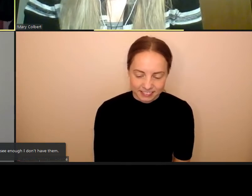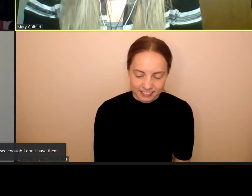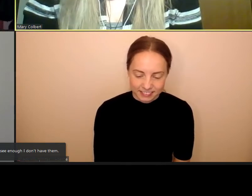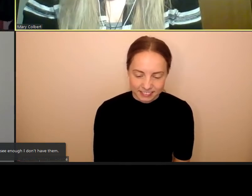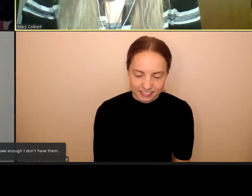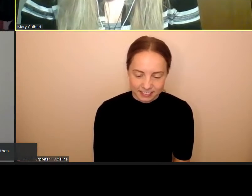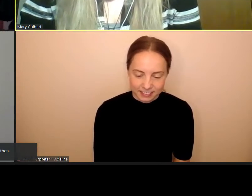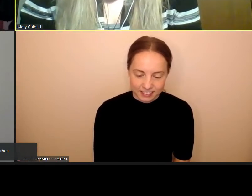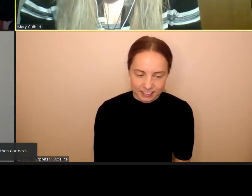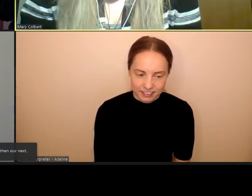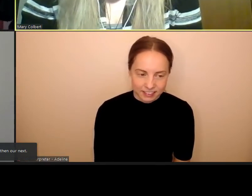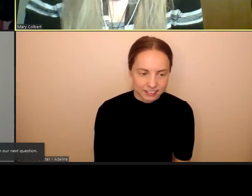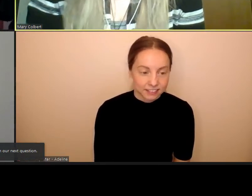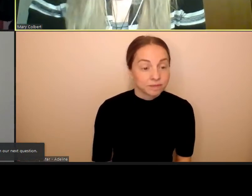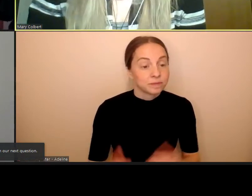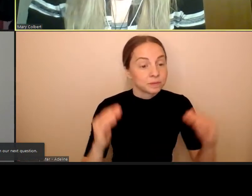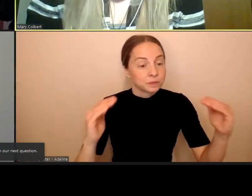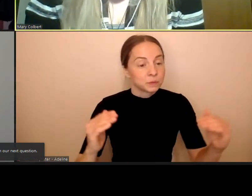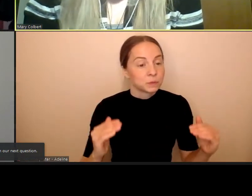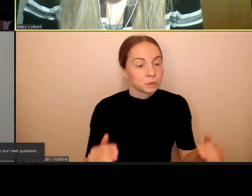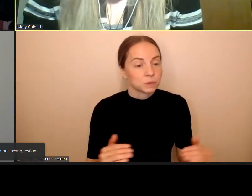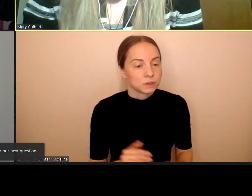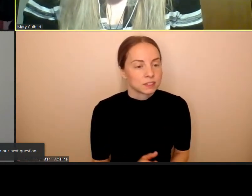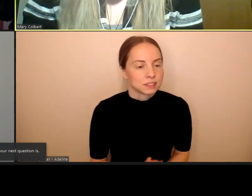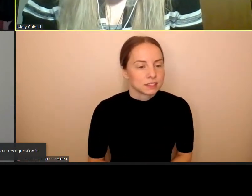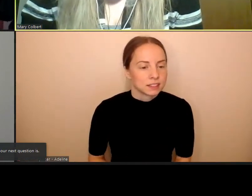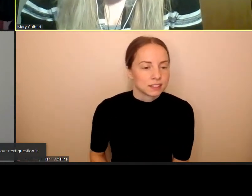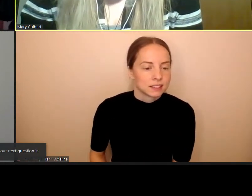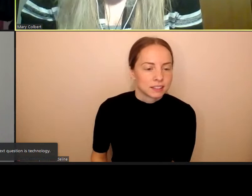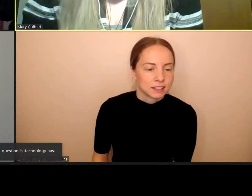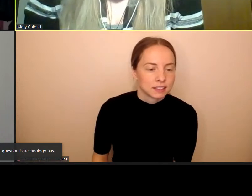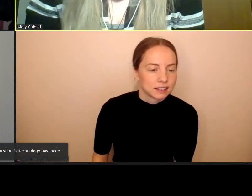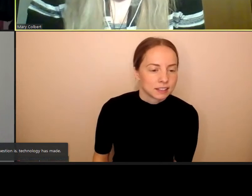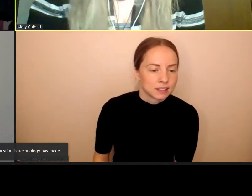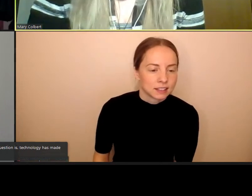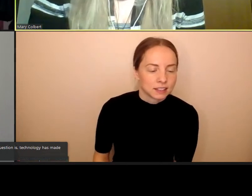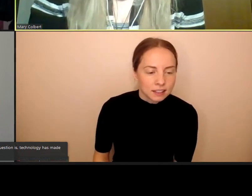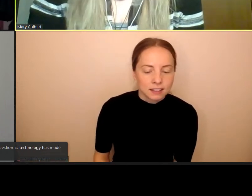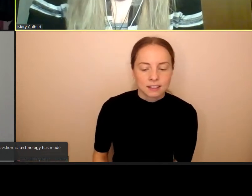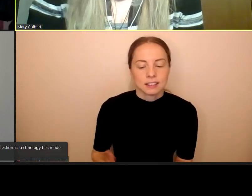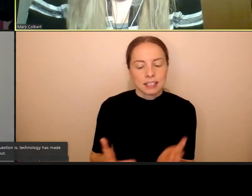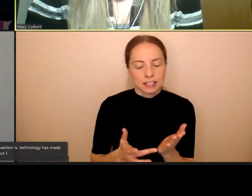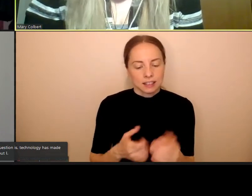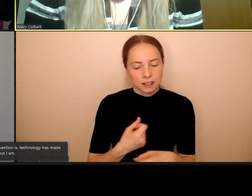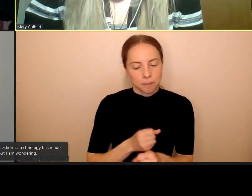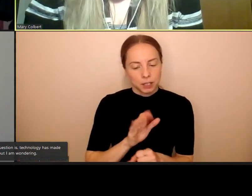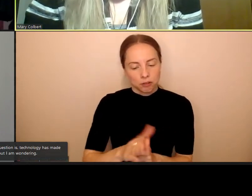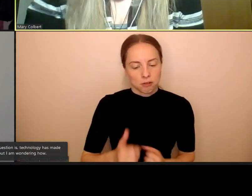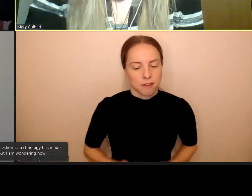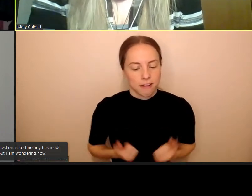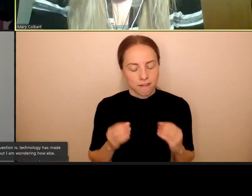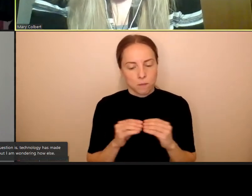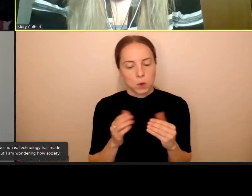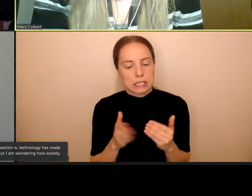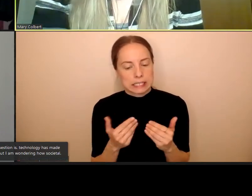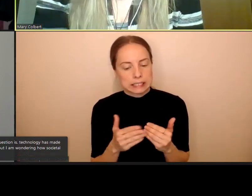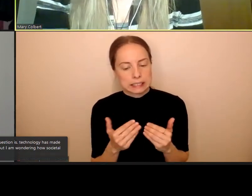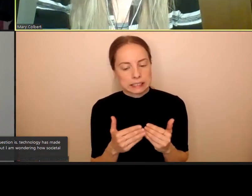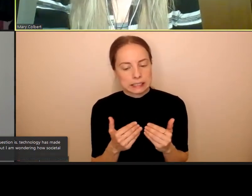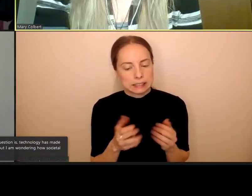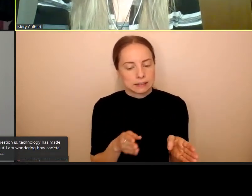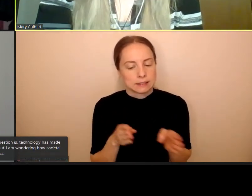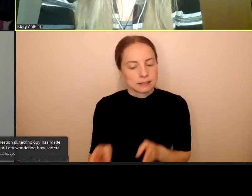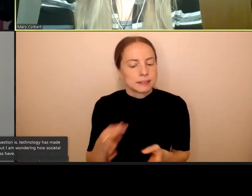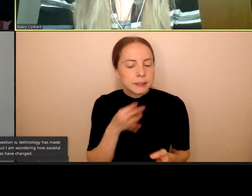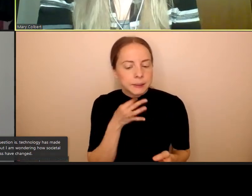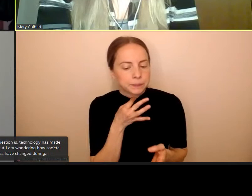And then our next question is, technology has made your life easier, but I am wondering how societal views of blindness